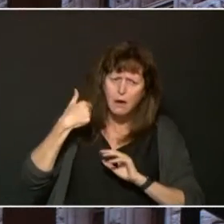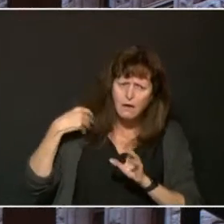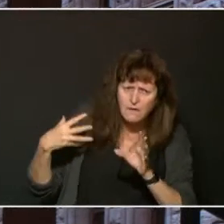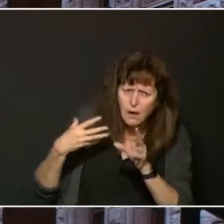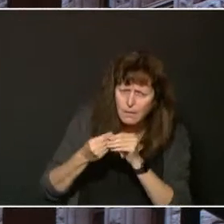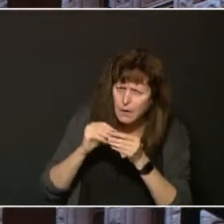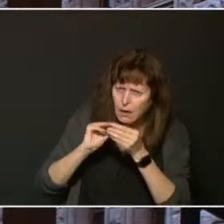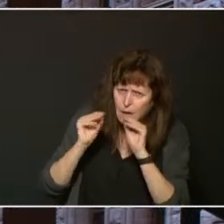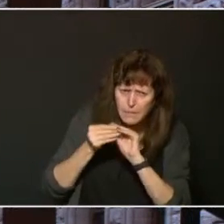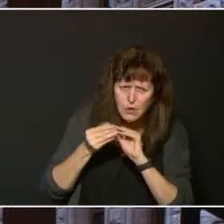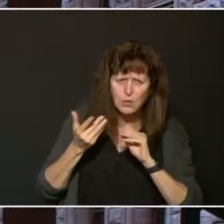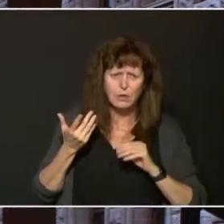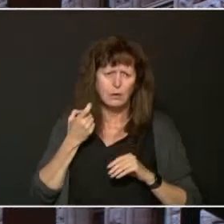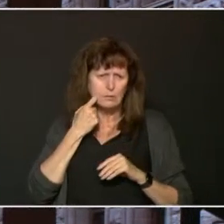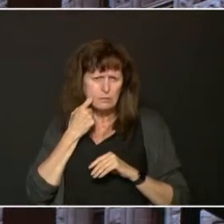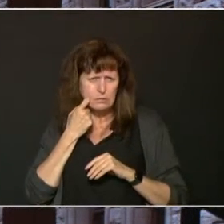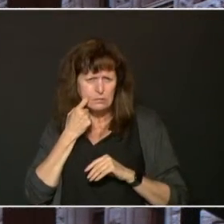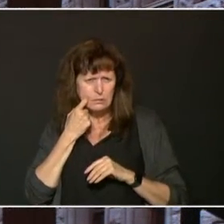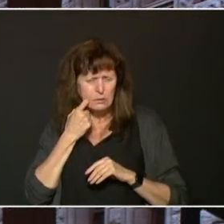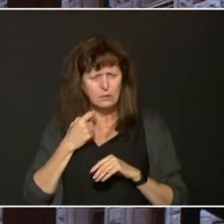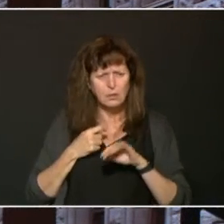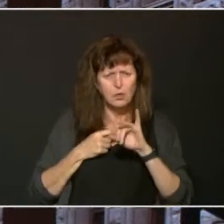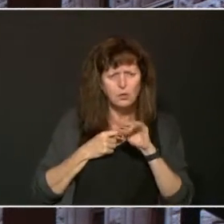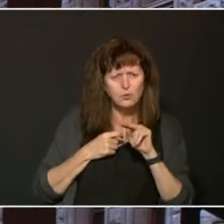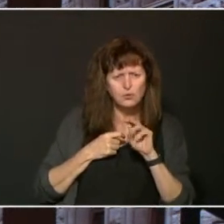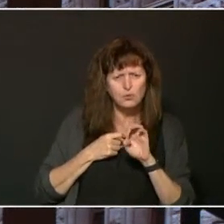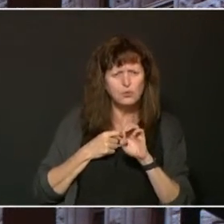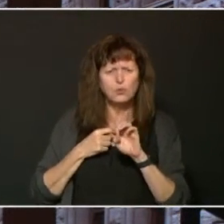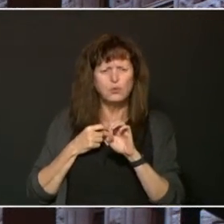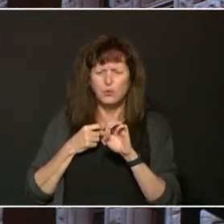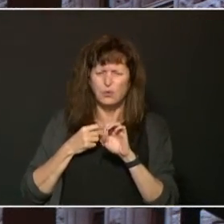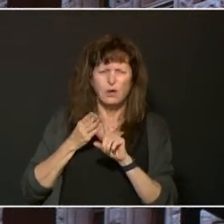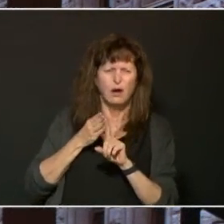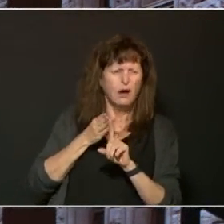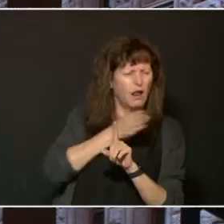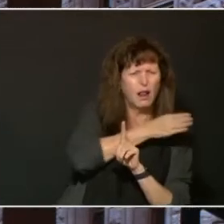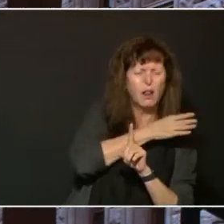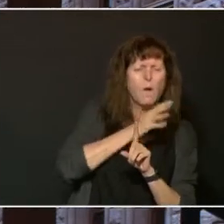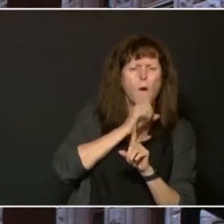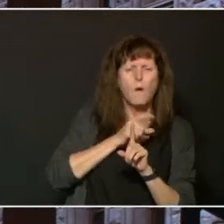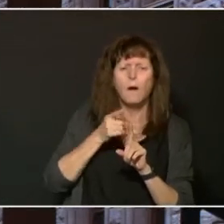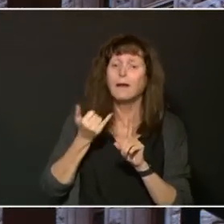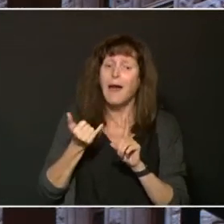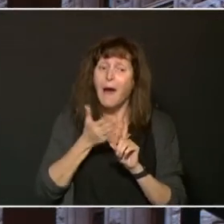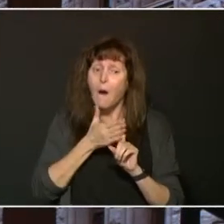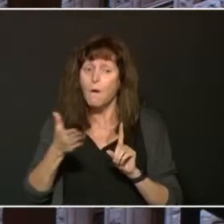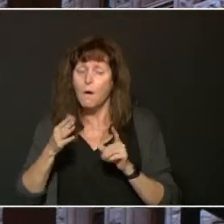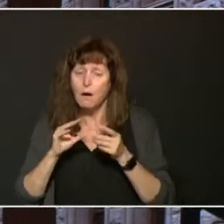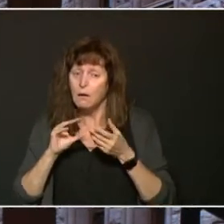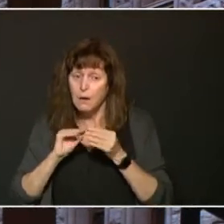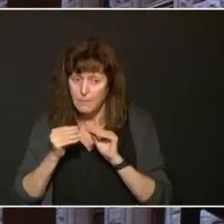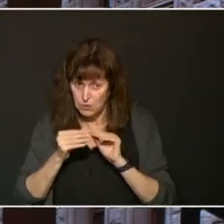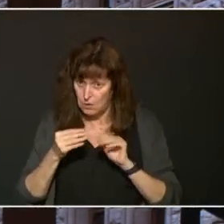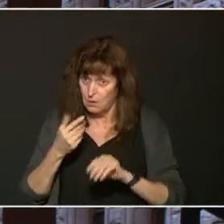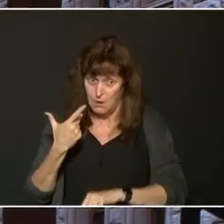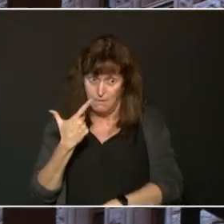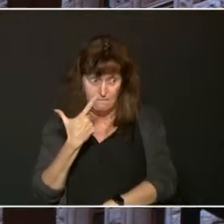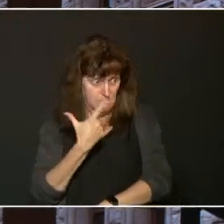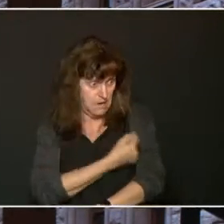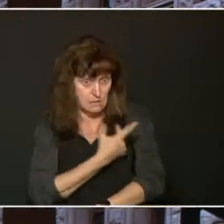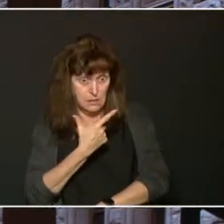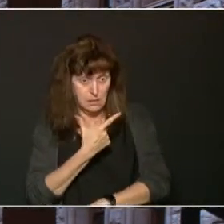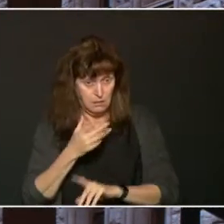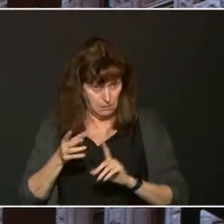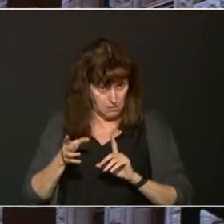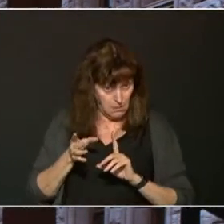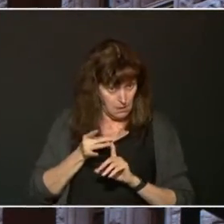more recent than May 15th to June 12th about whether people have been vaccinated and have received, whether they have one shot, two